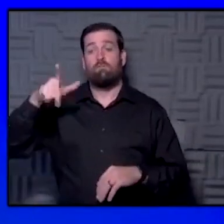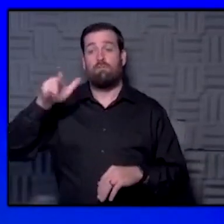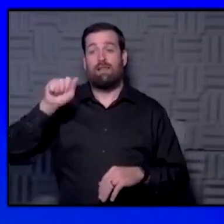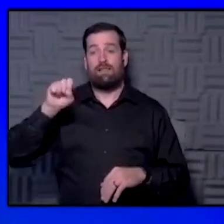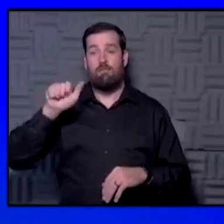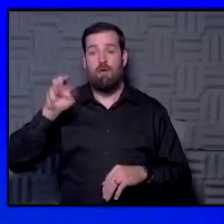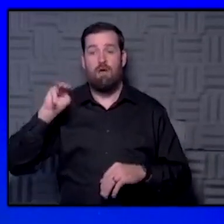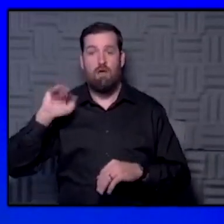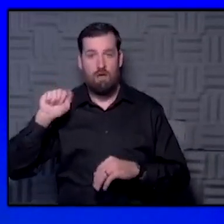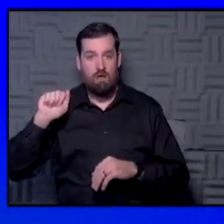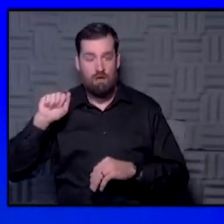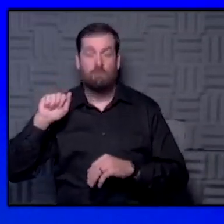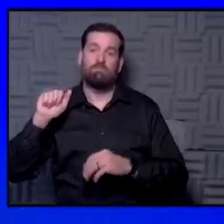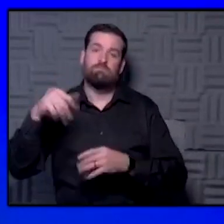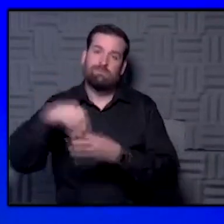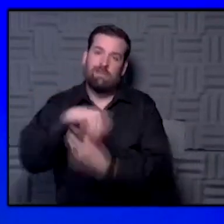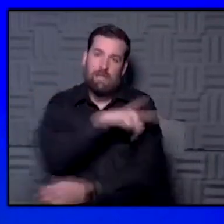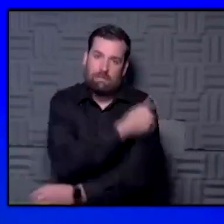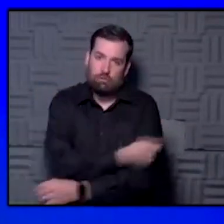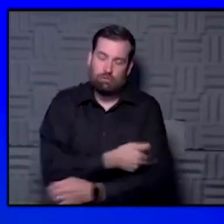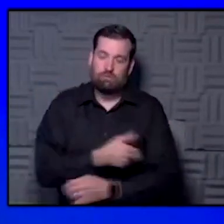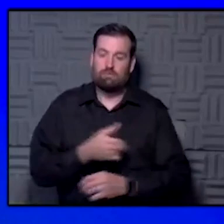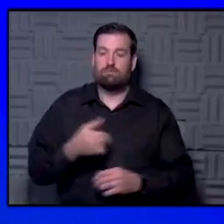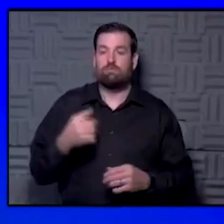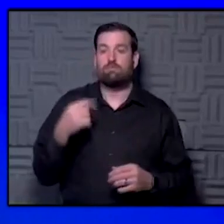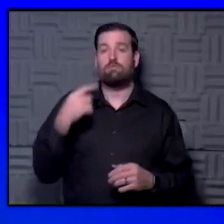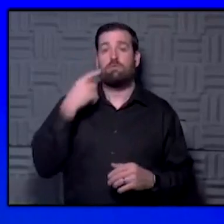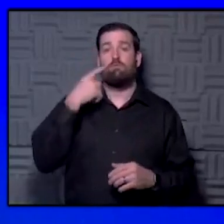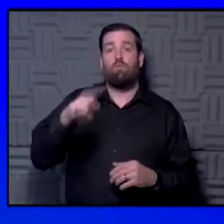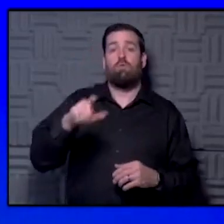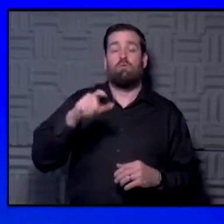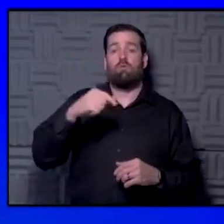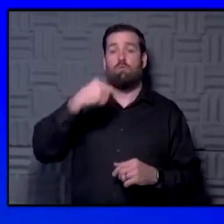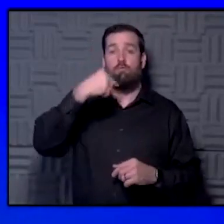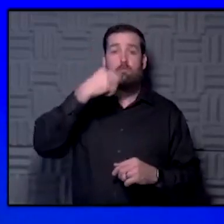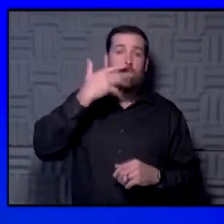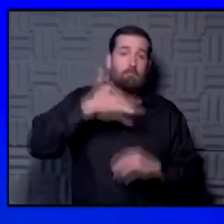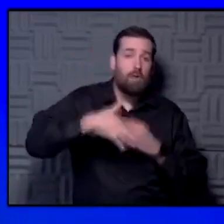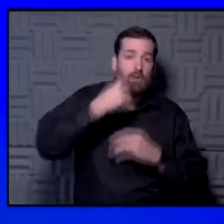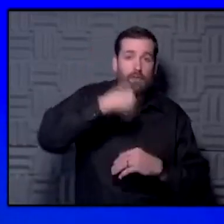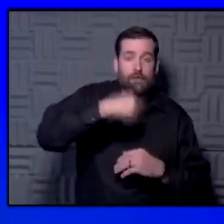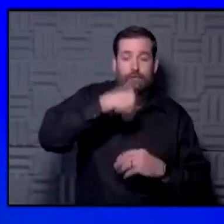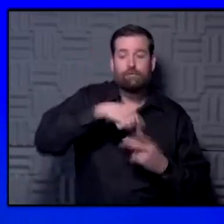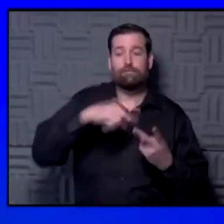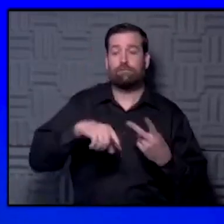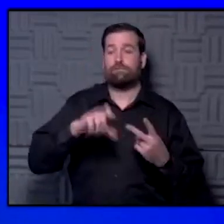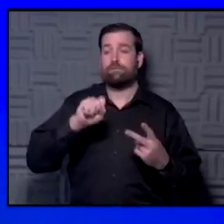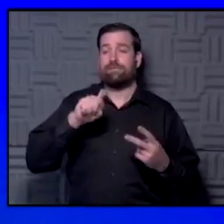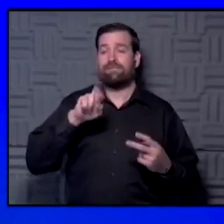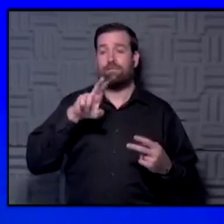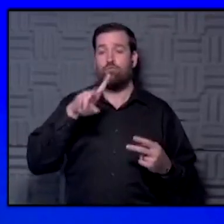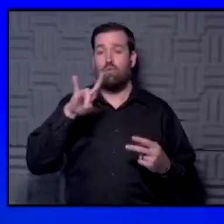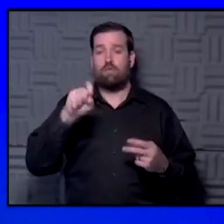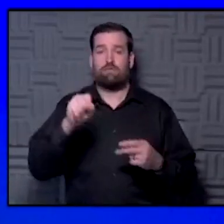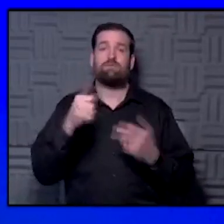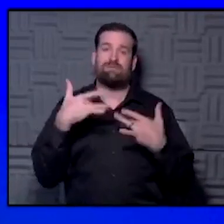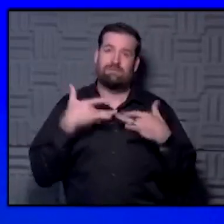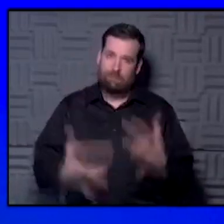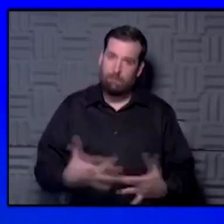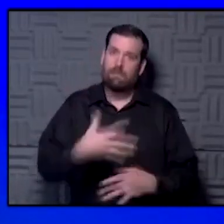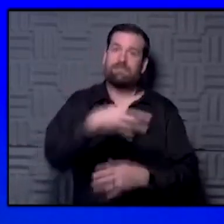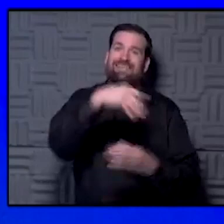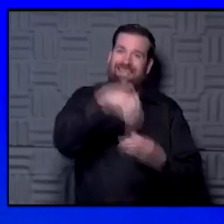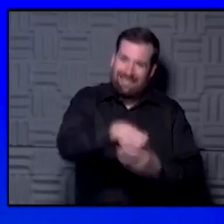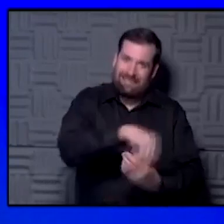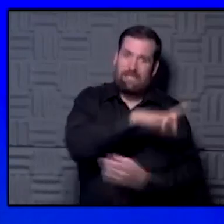in hospitalized patients. Also for people who are getting anticoagulation, as well as steroids in general, you are in the hospital to get those.